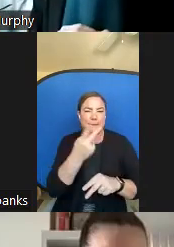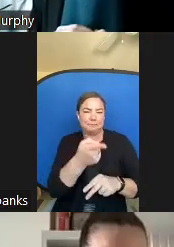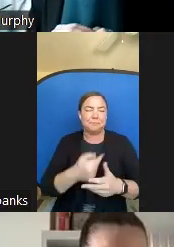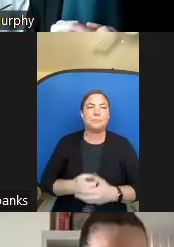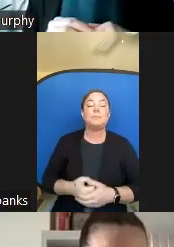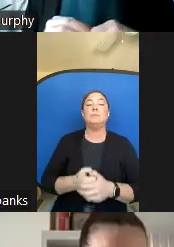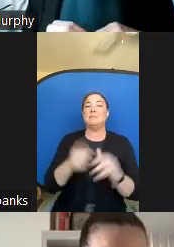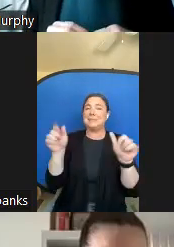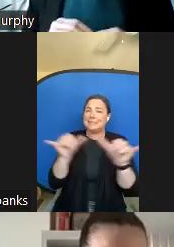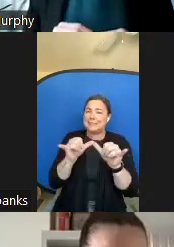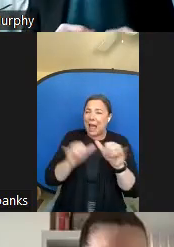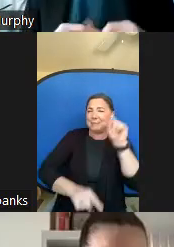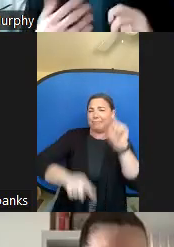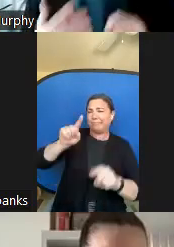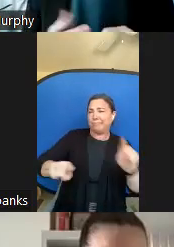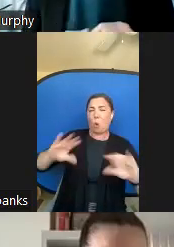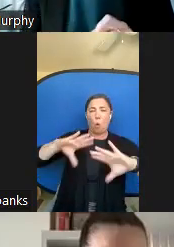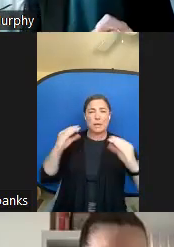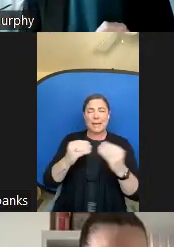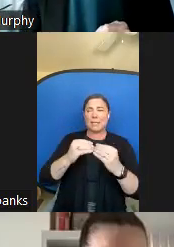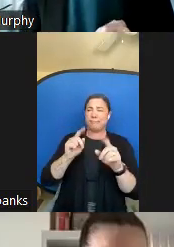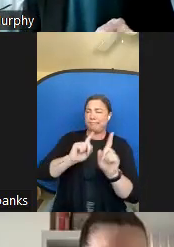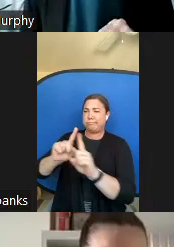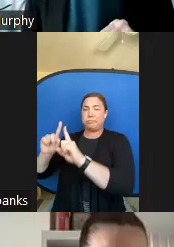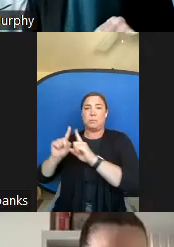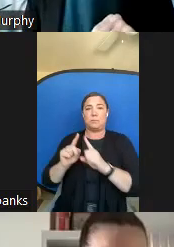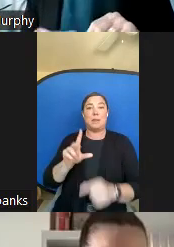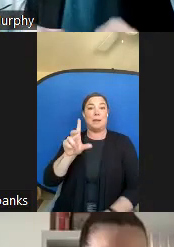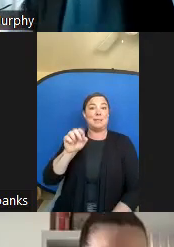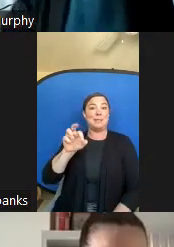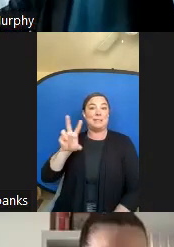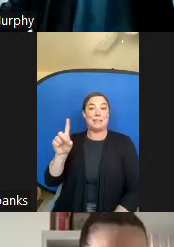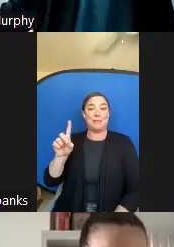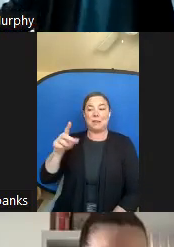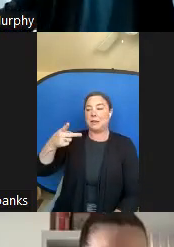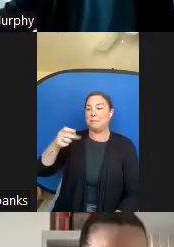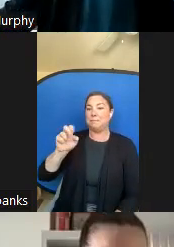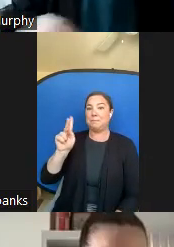and organization, and these represent what David Peacock would call different modes of production.